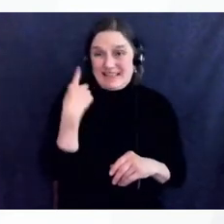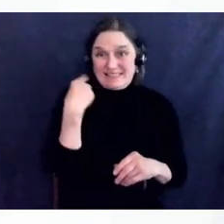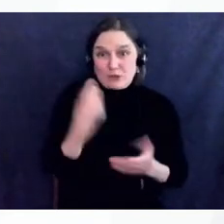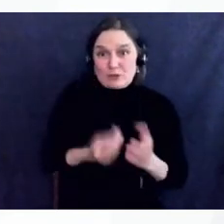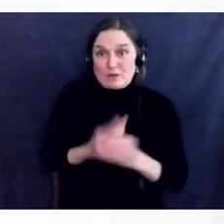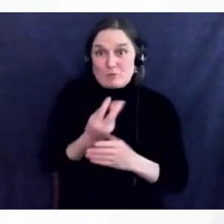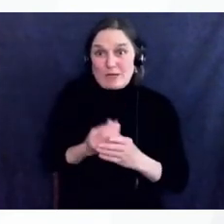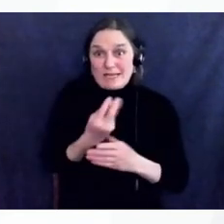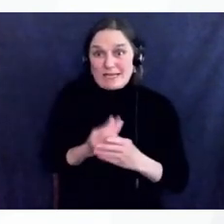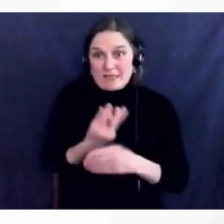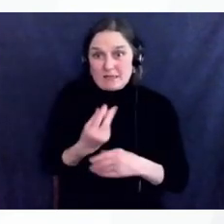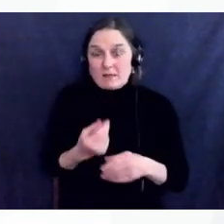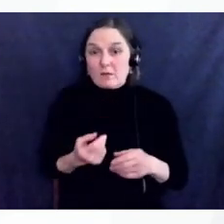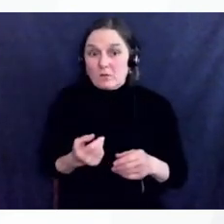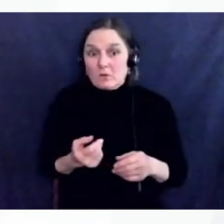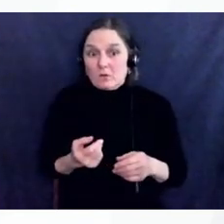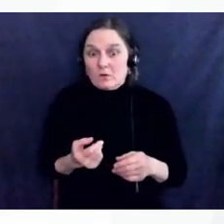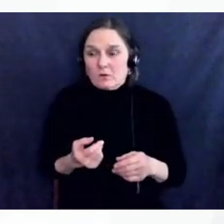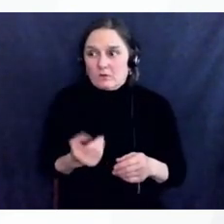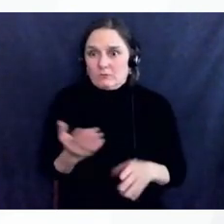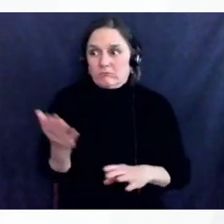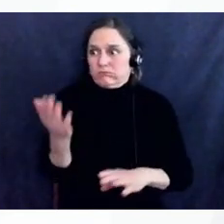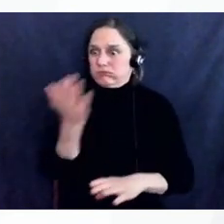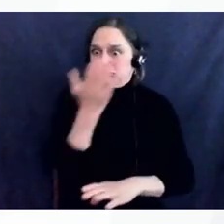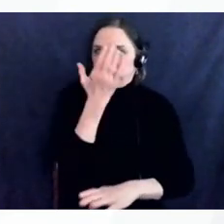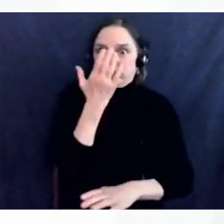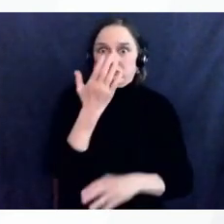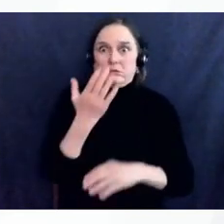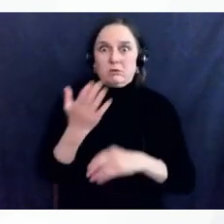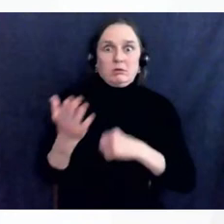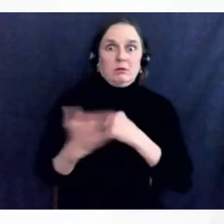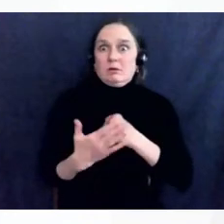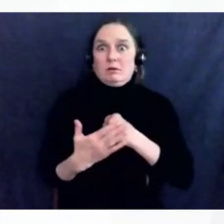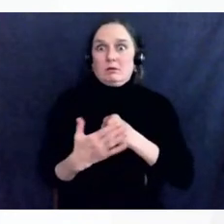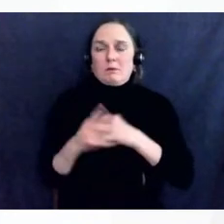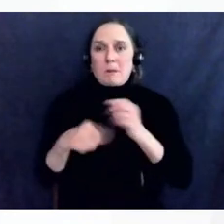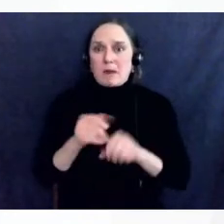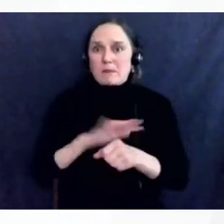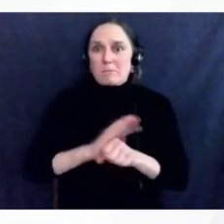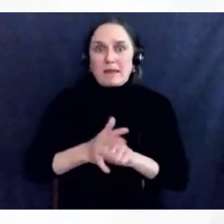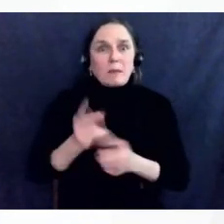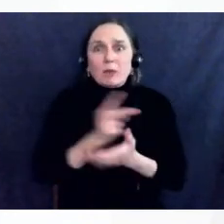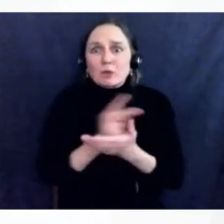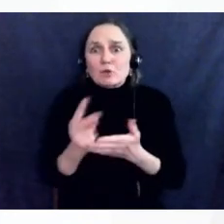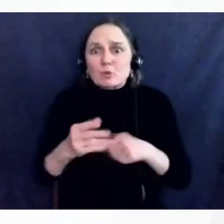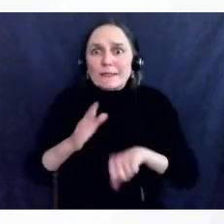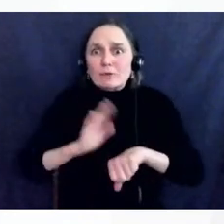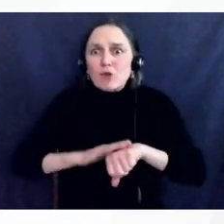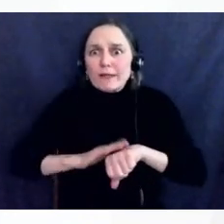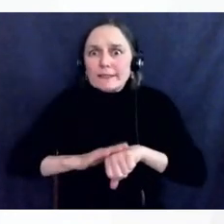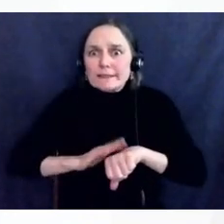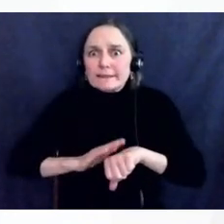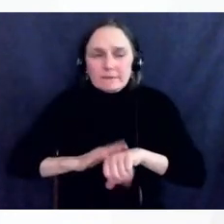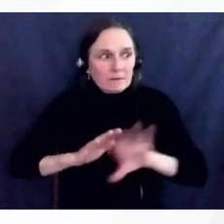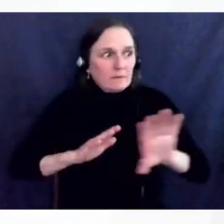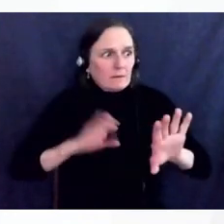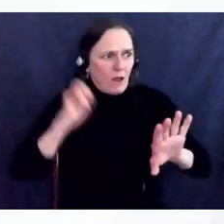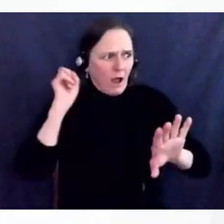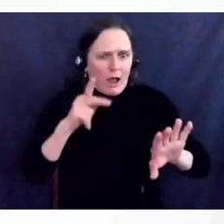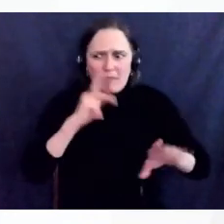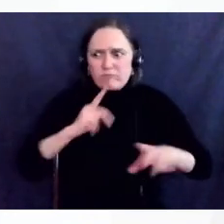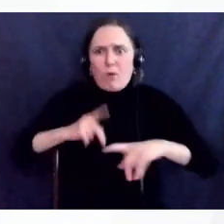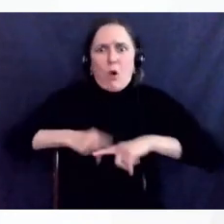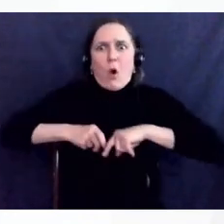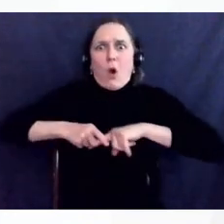can change and adapt perhaps more nimbly than we had ever imagined. So this crisis has